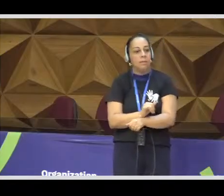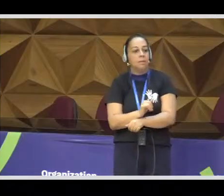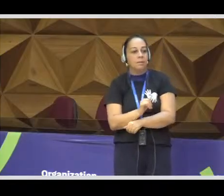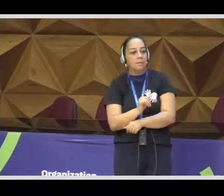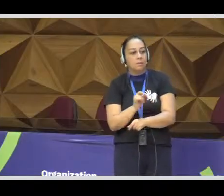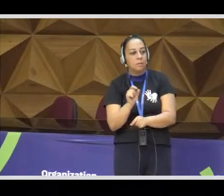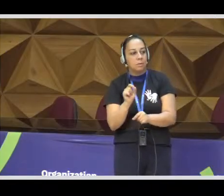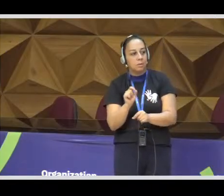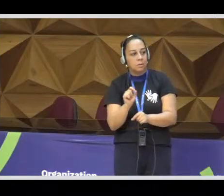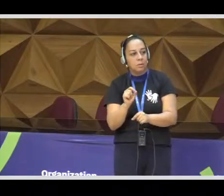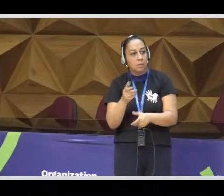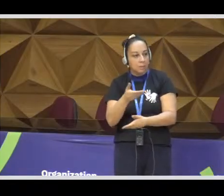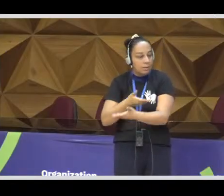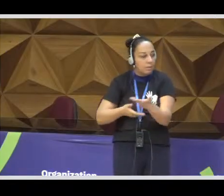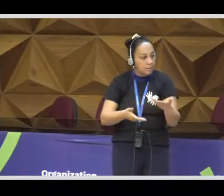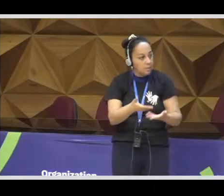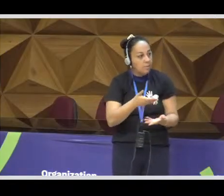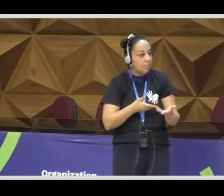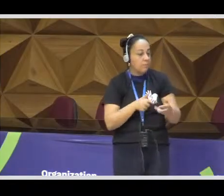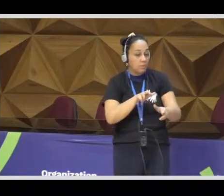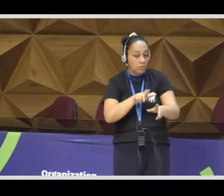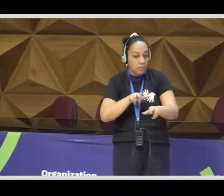different combinations of multimedia input.